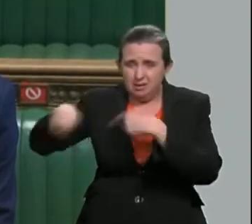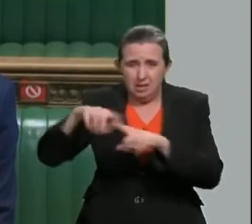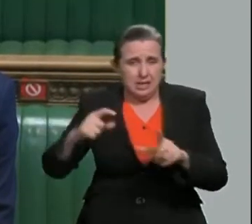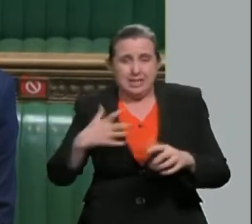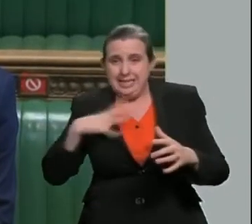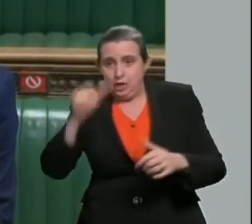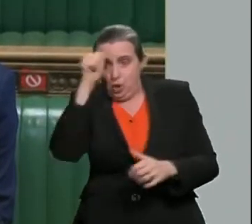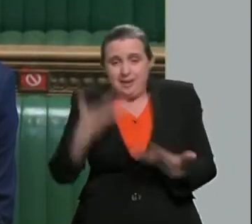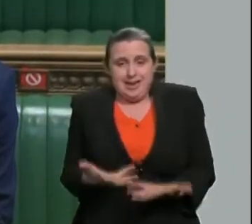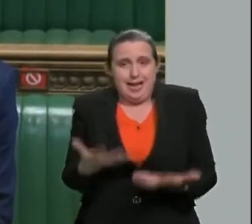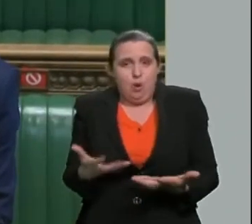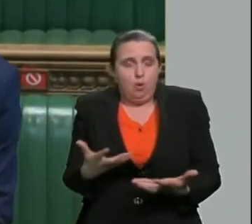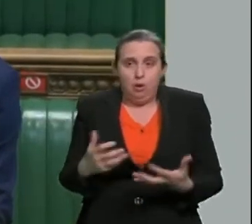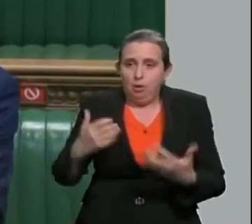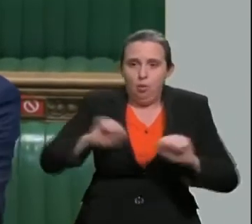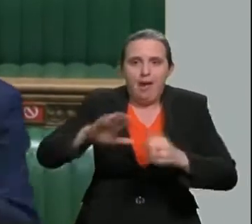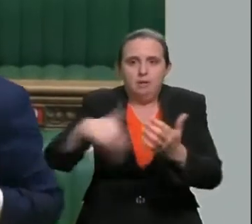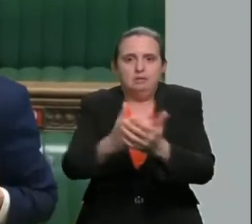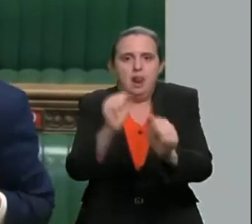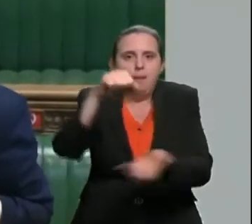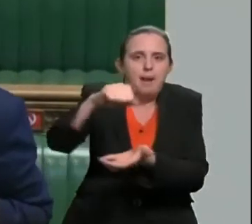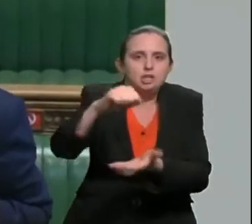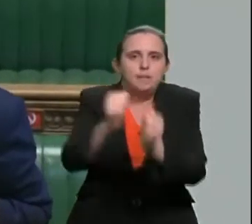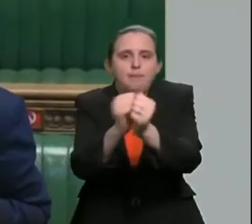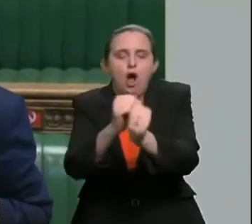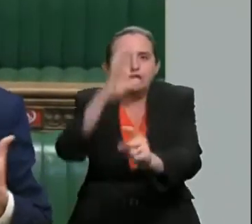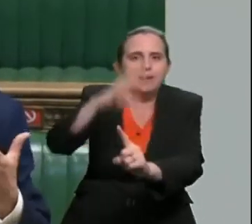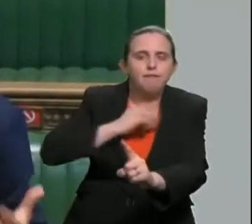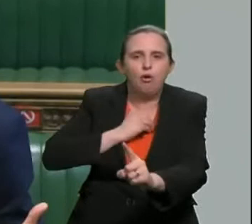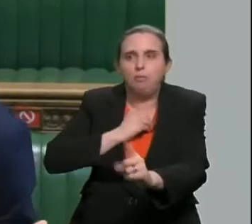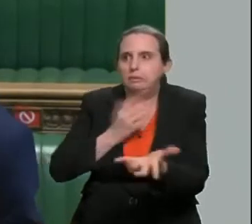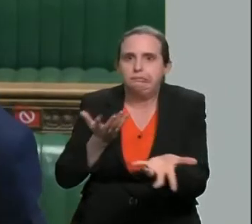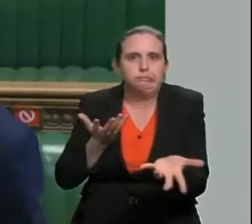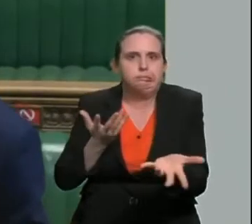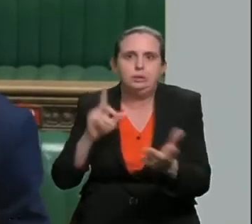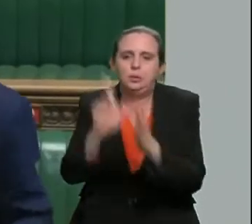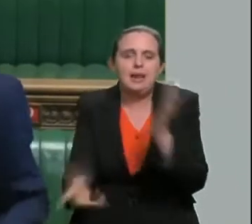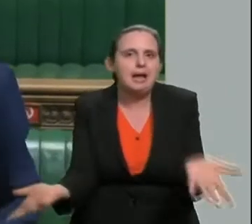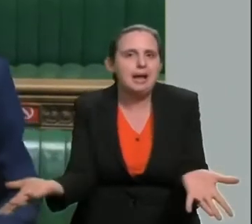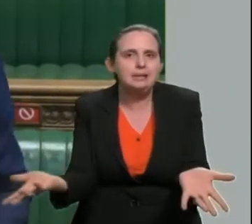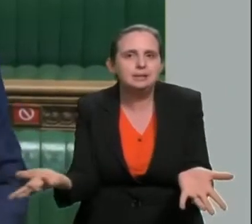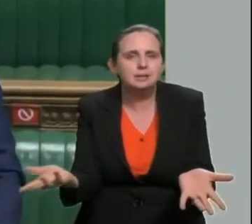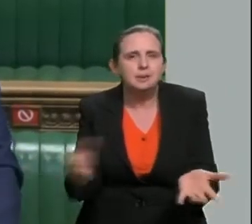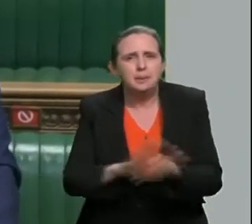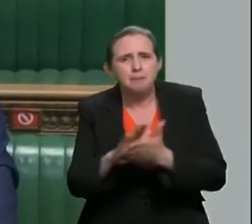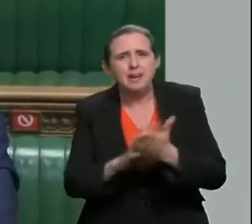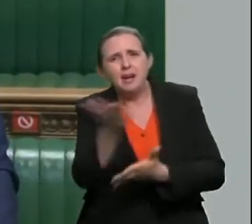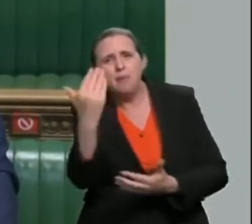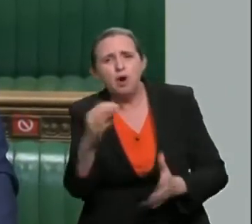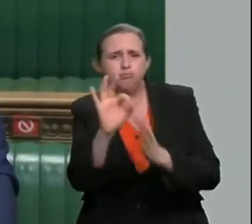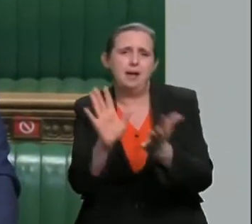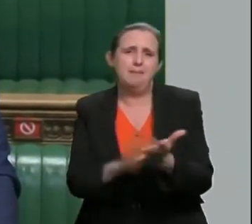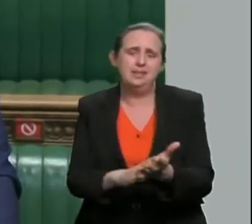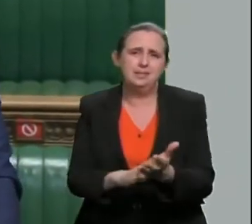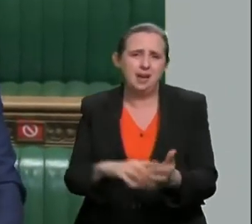wait until the budget. The Prime Minister may disagree with me, but he's actually disagreeing with businesses. Why does the Prime Minister think he